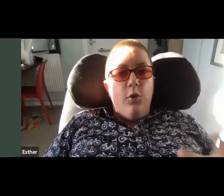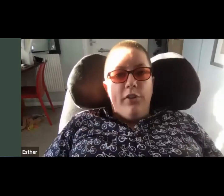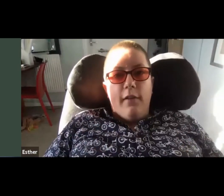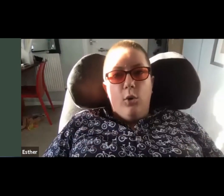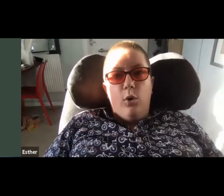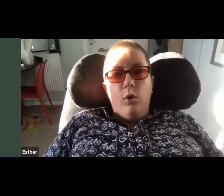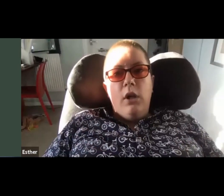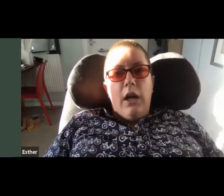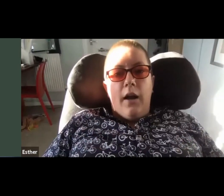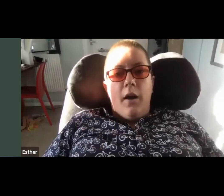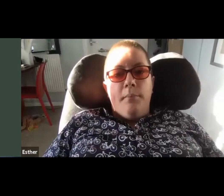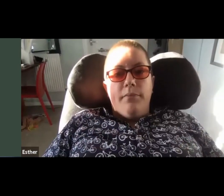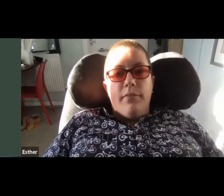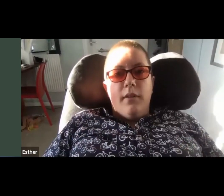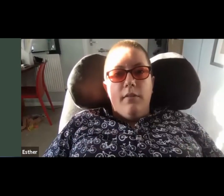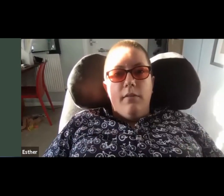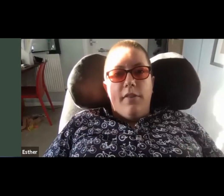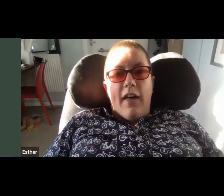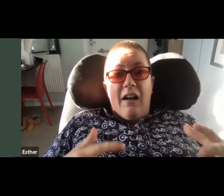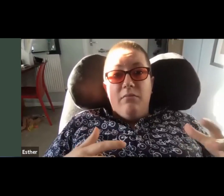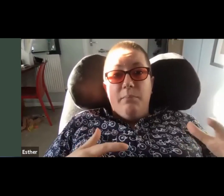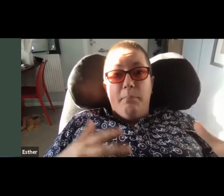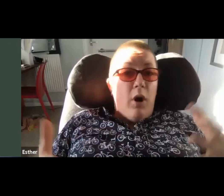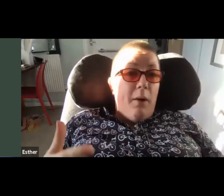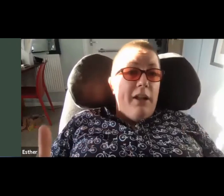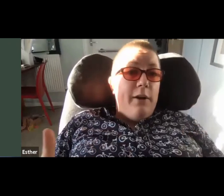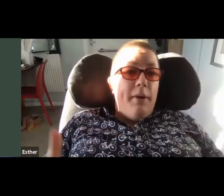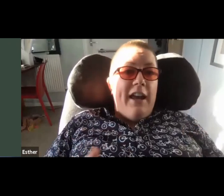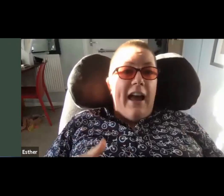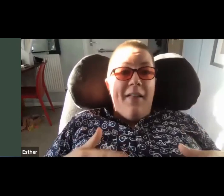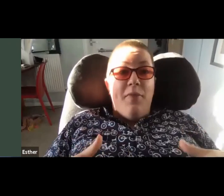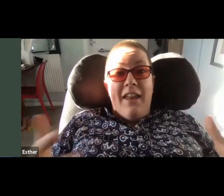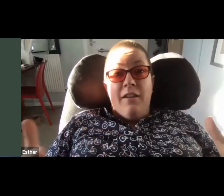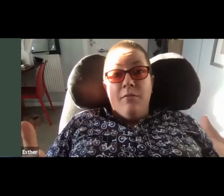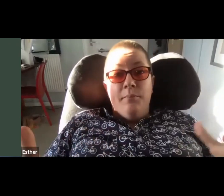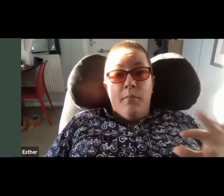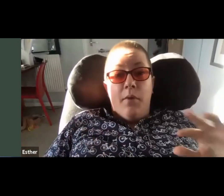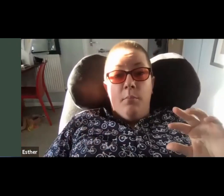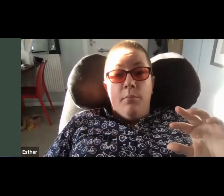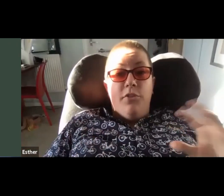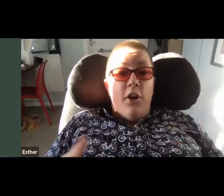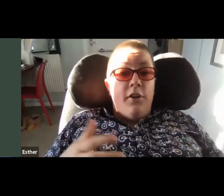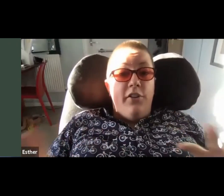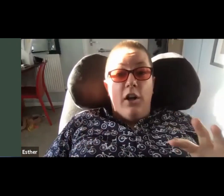campaigning using the law. That built up a little bit, and then